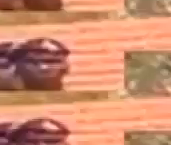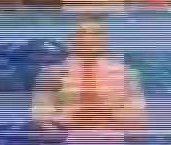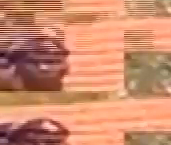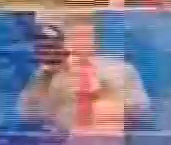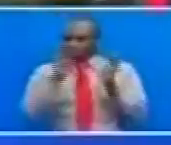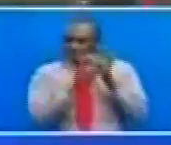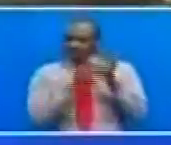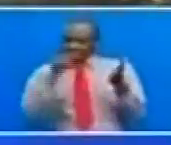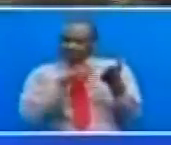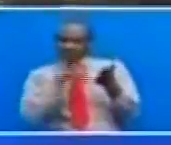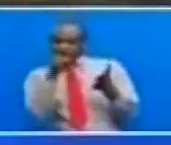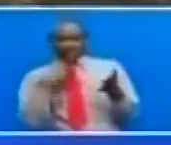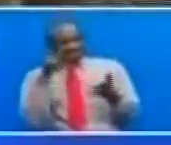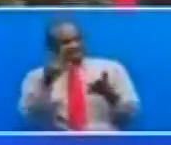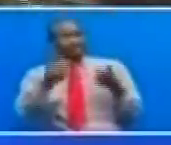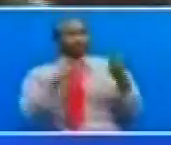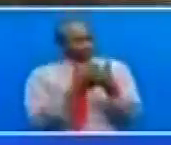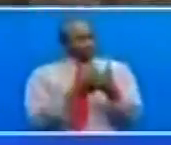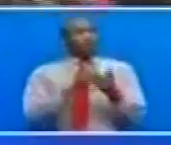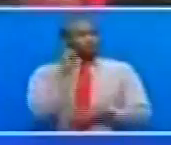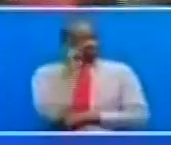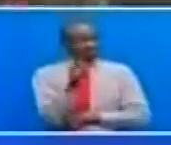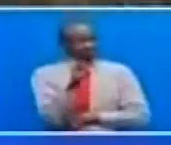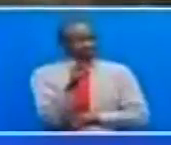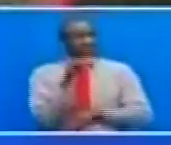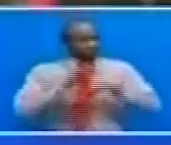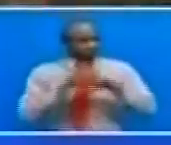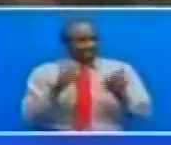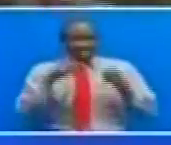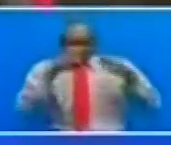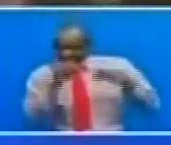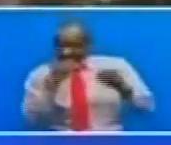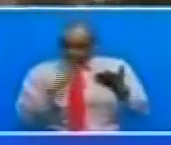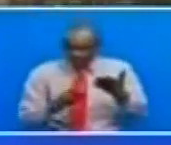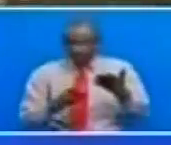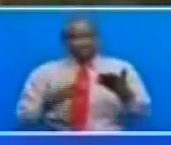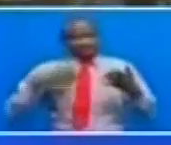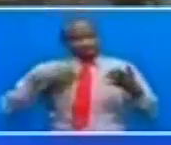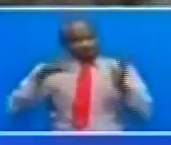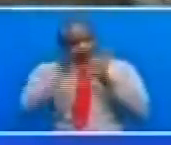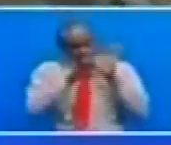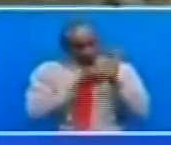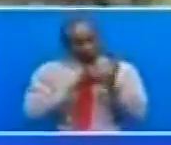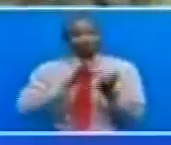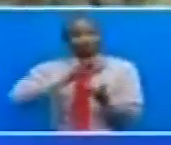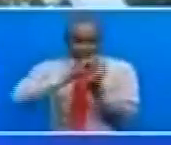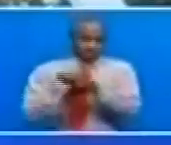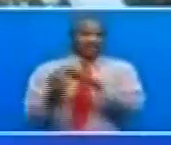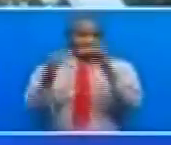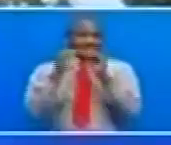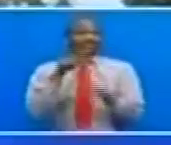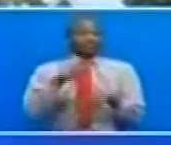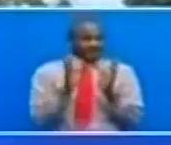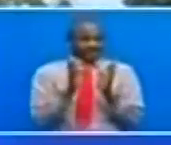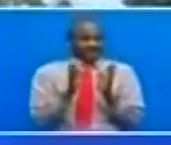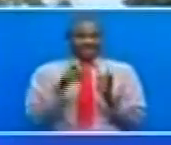bill say the proposed law is not just a horrendous piece, but an attempt to overthrow the constitution and democratic state,